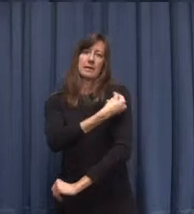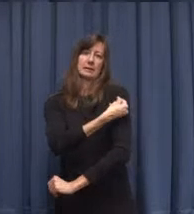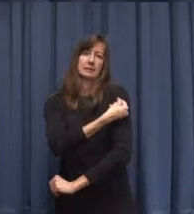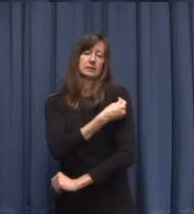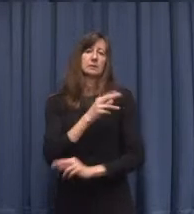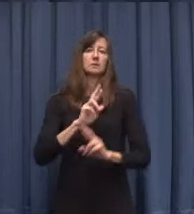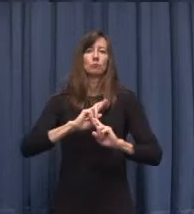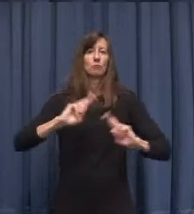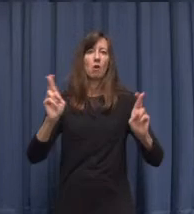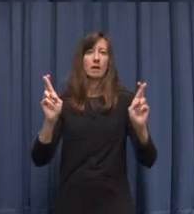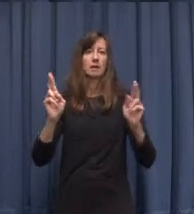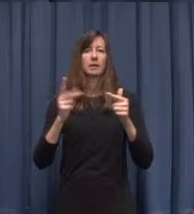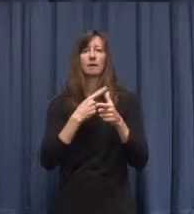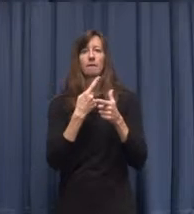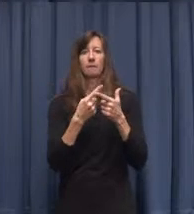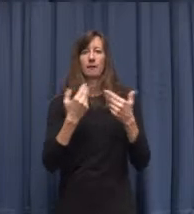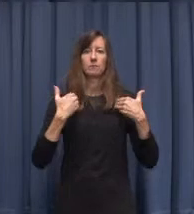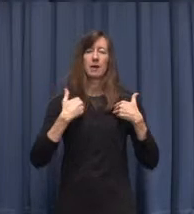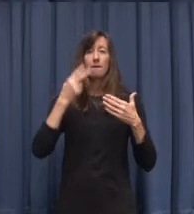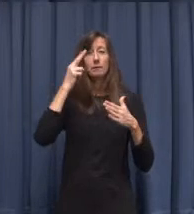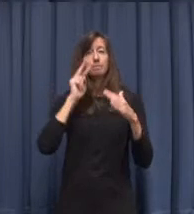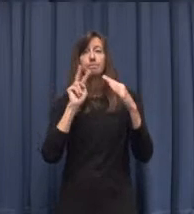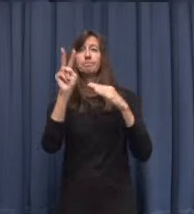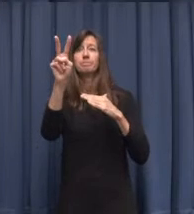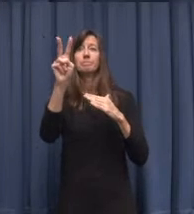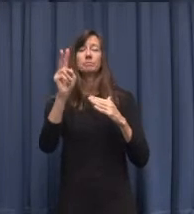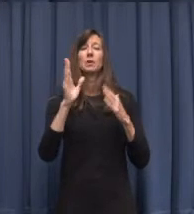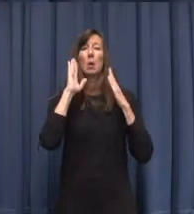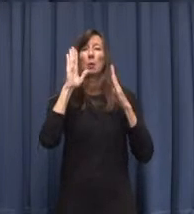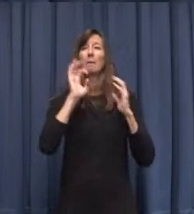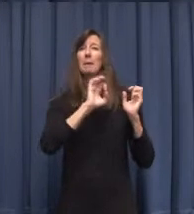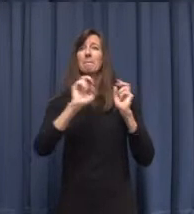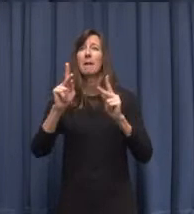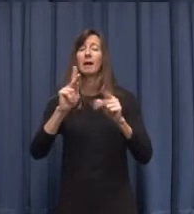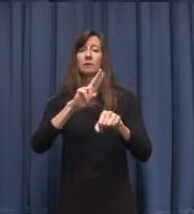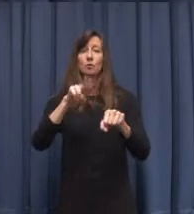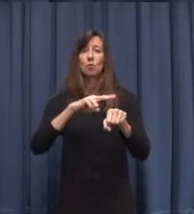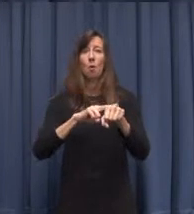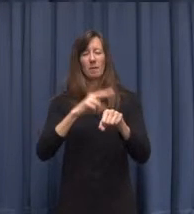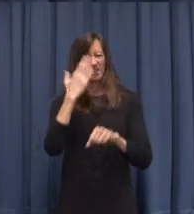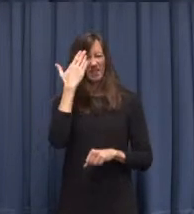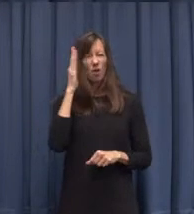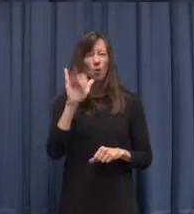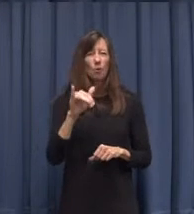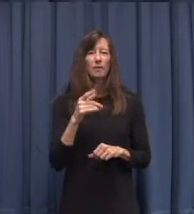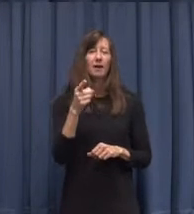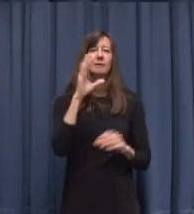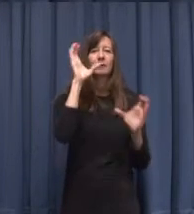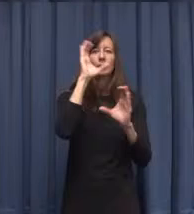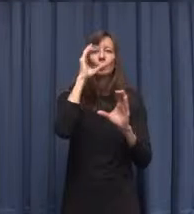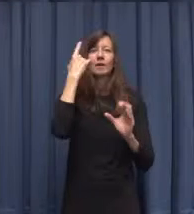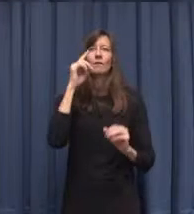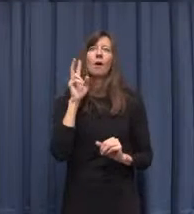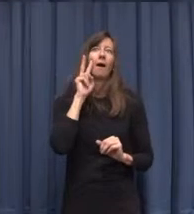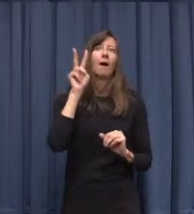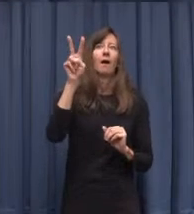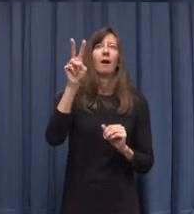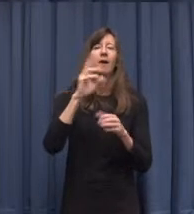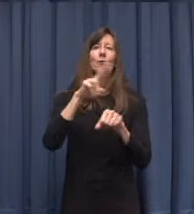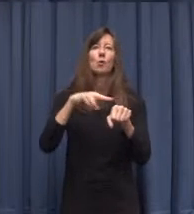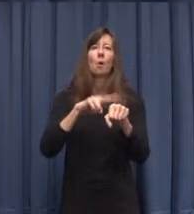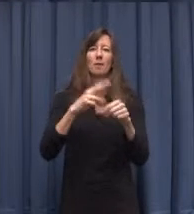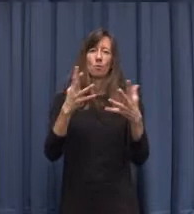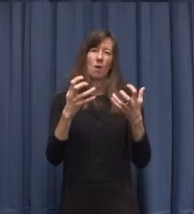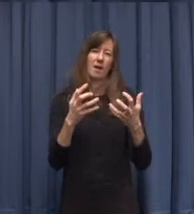of eventually getting back to normal. So that is what I know we're all looking towards and aiming for, but know that we have